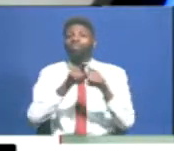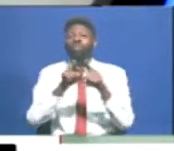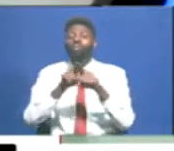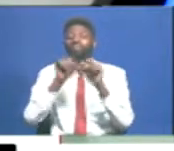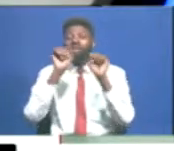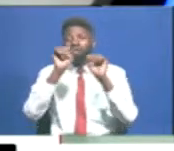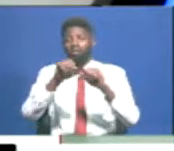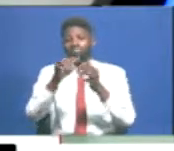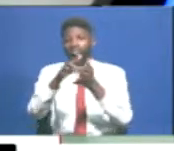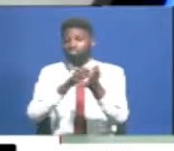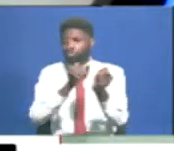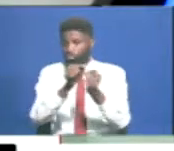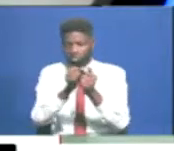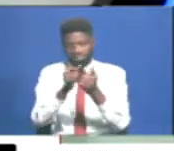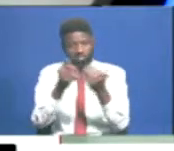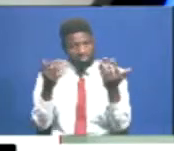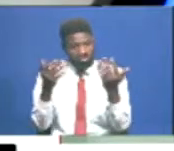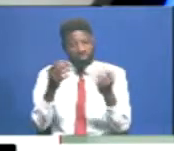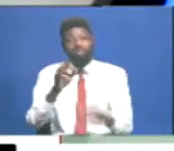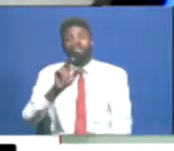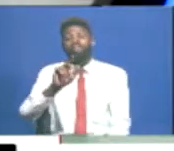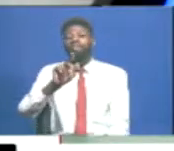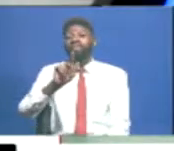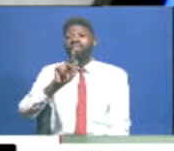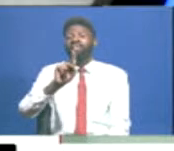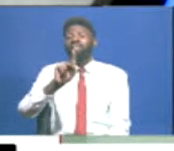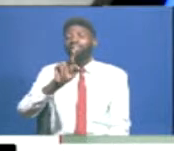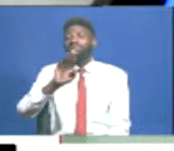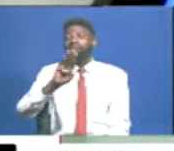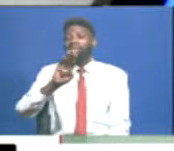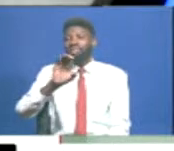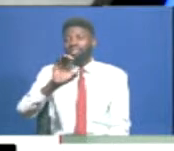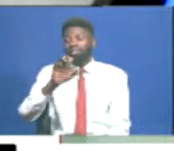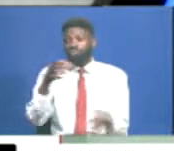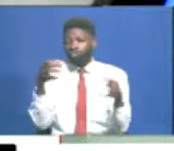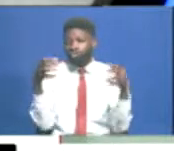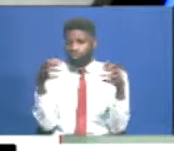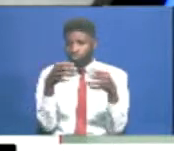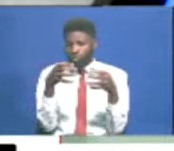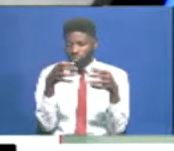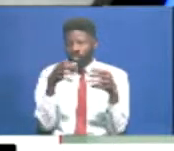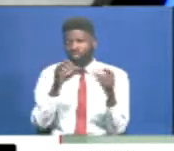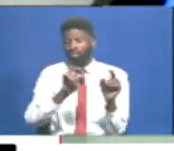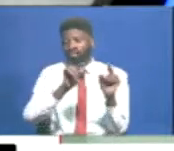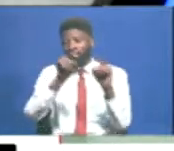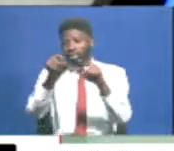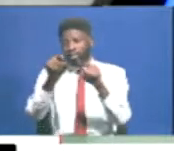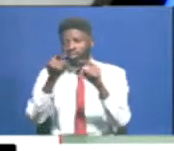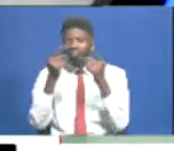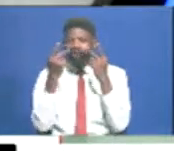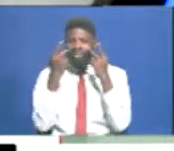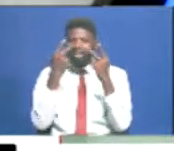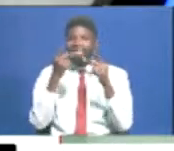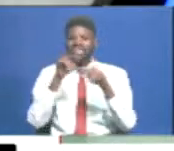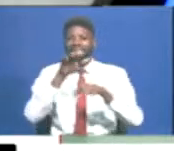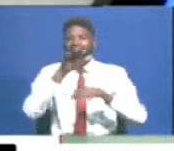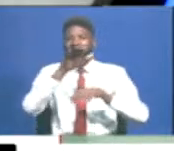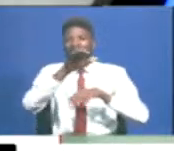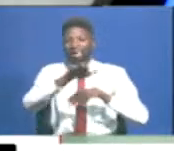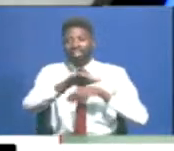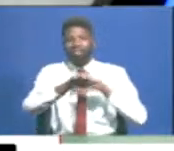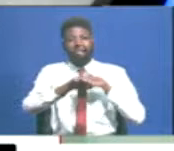demolished. Kenya Broadcasting Corporation Channel 1 crew sought to find out the steps and rituals